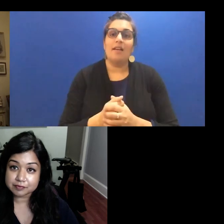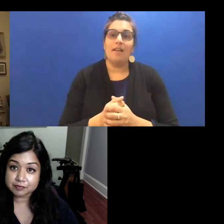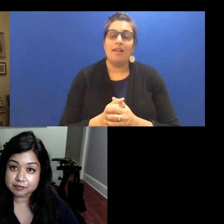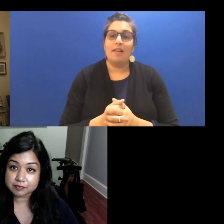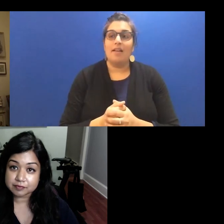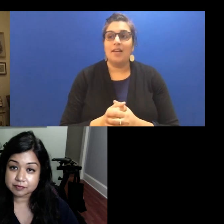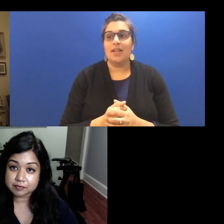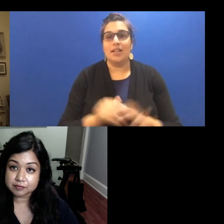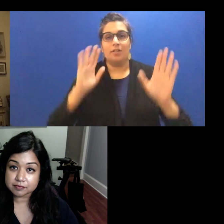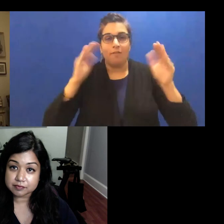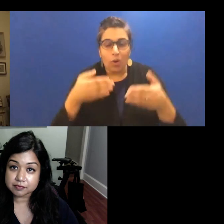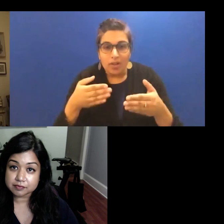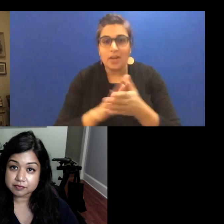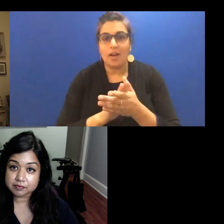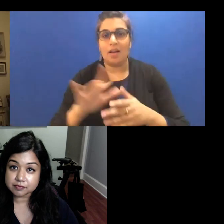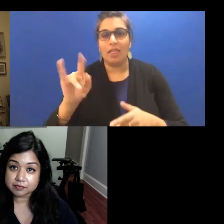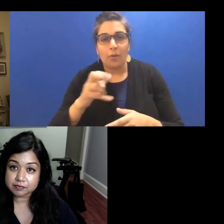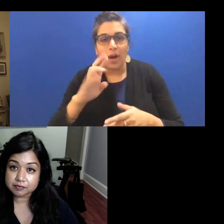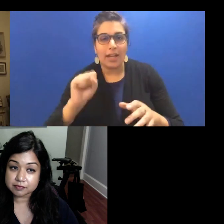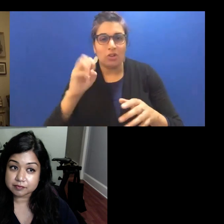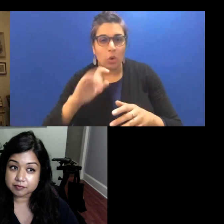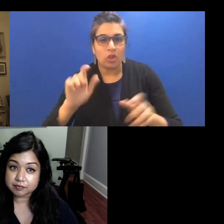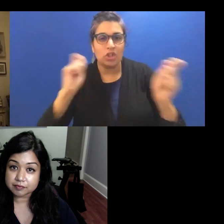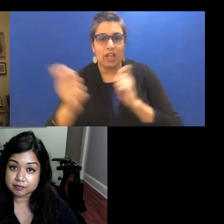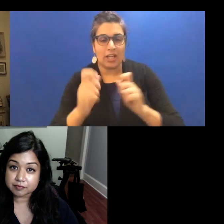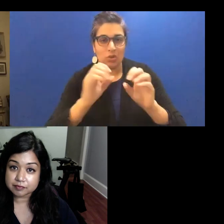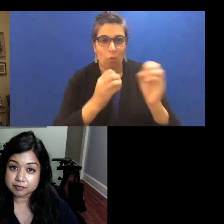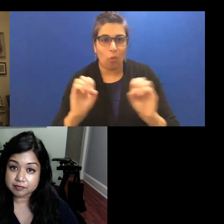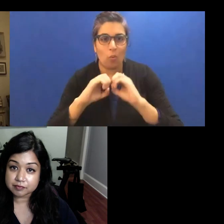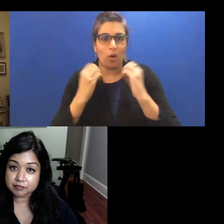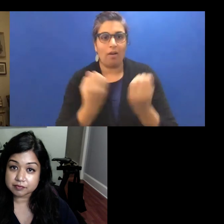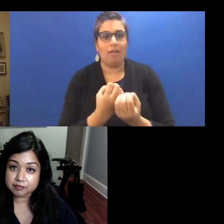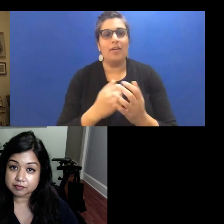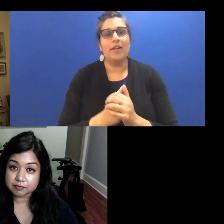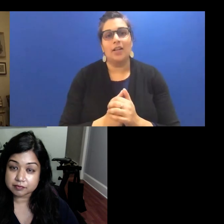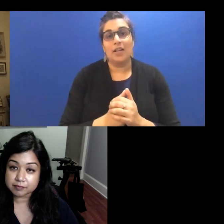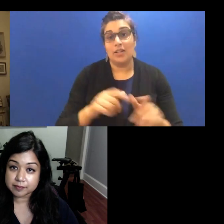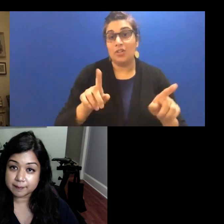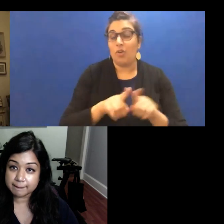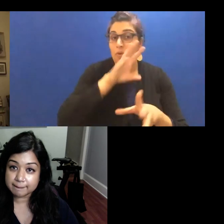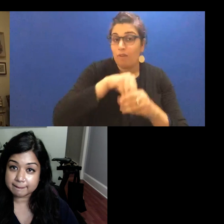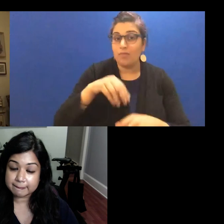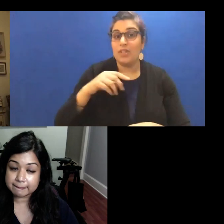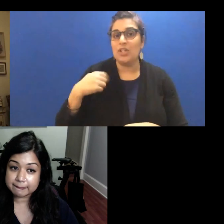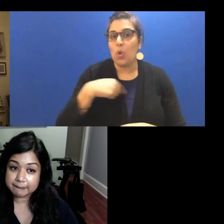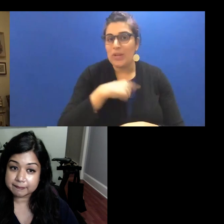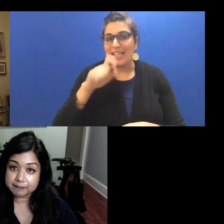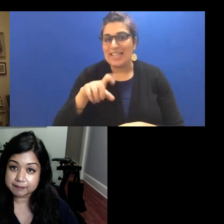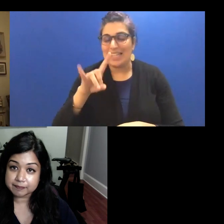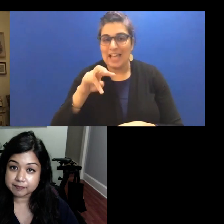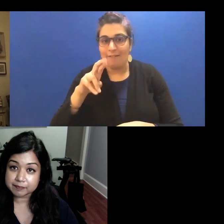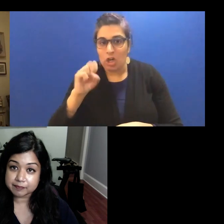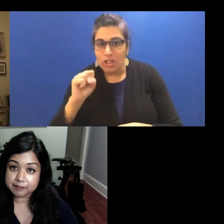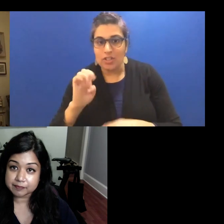change organizations. She serves as chair of the Adult Internship Committee for We Need Diverse Books and as a literary council member for